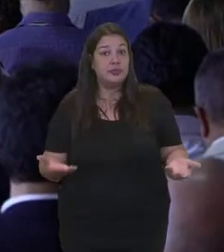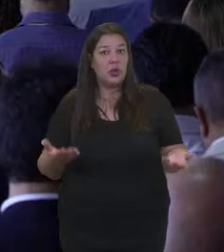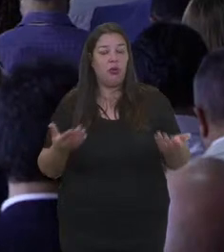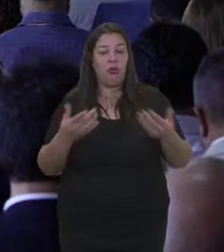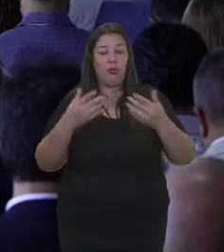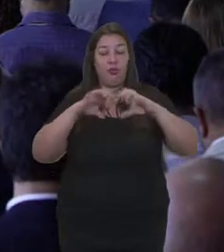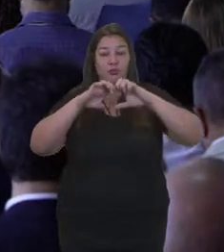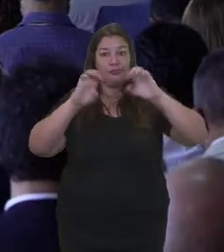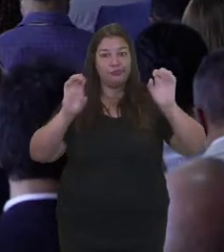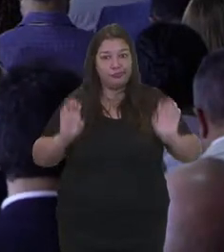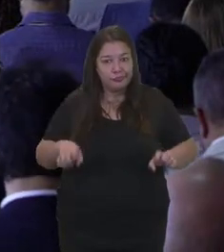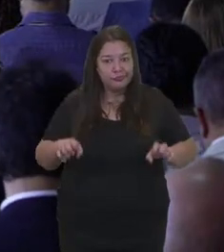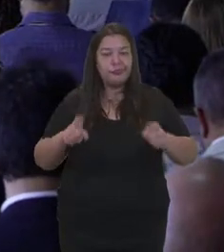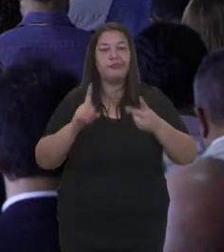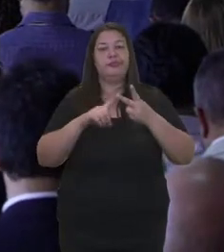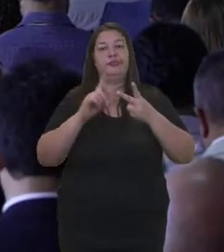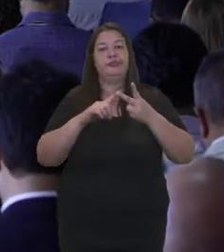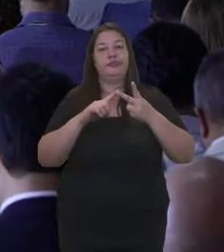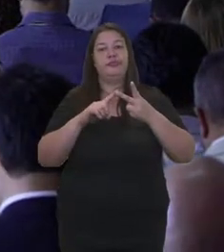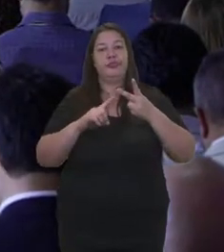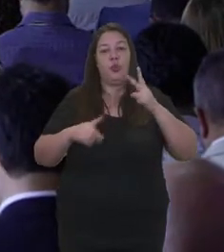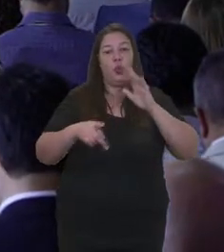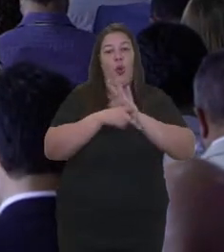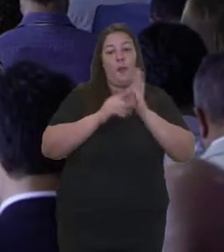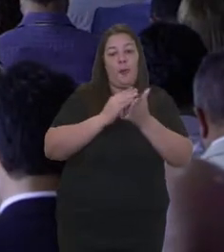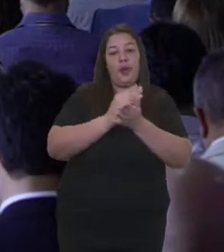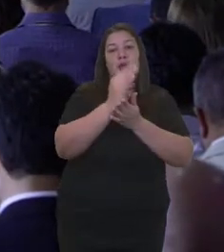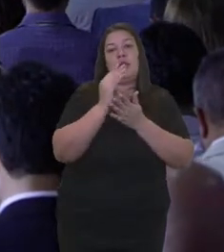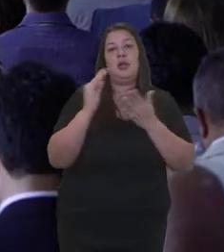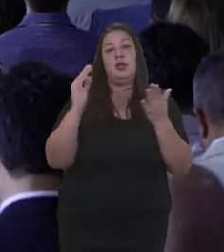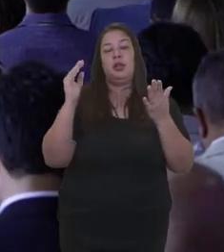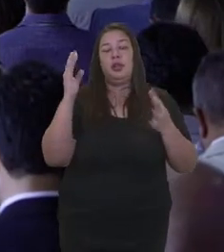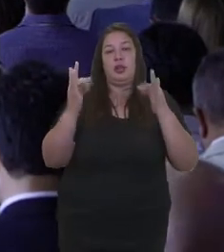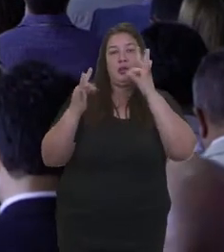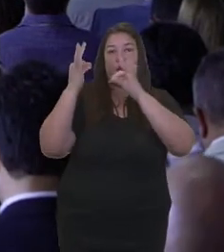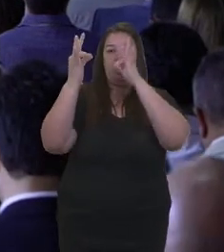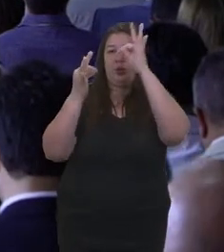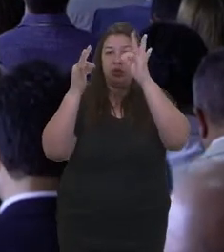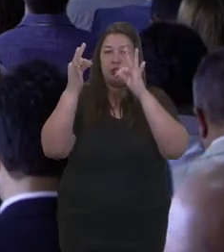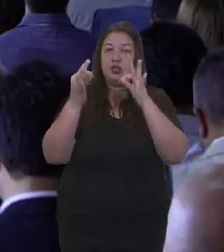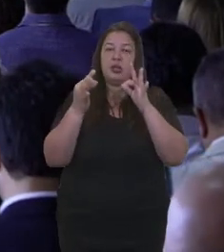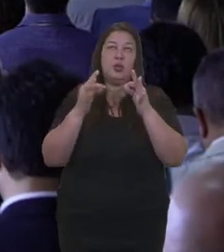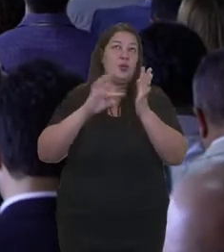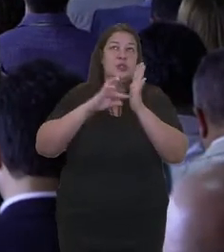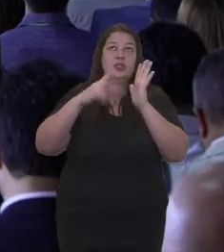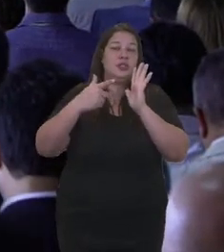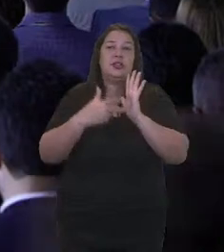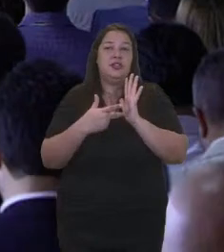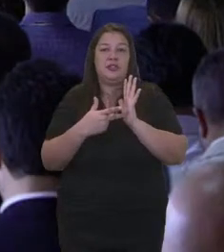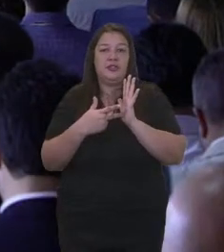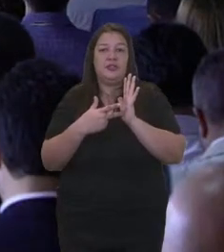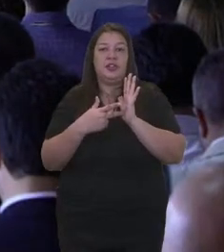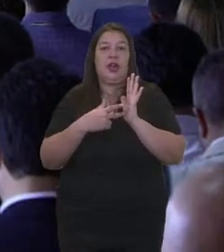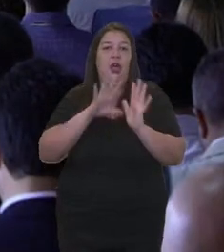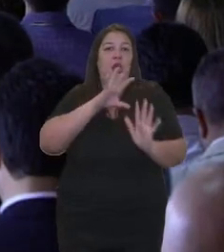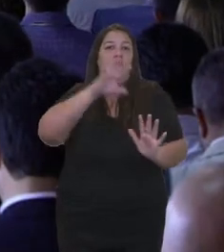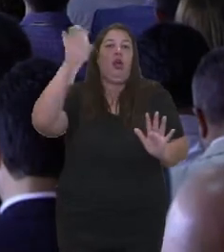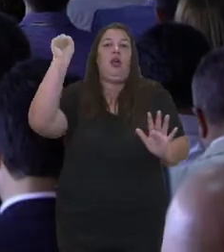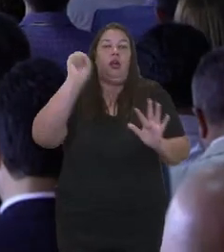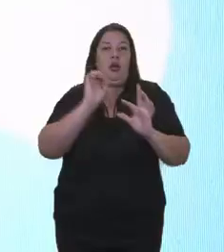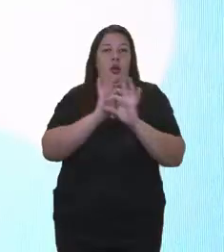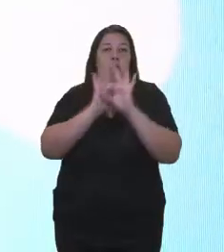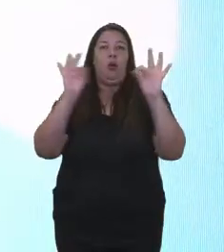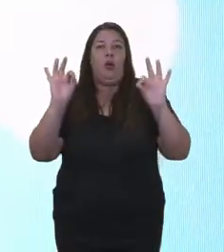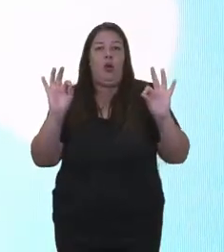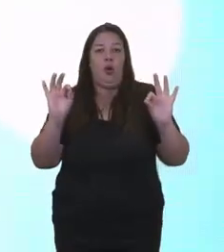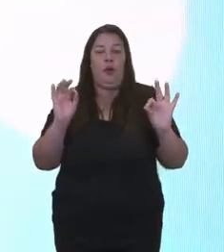To place infrastructure and to enable technology does not mean directly make a correlation between